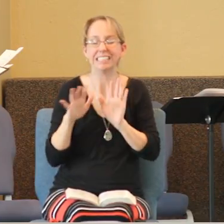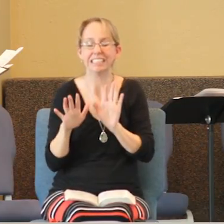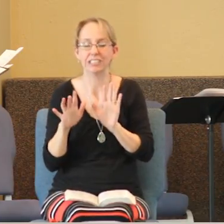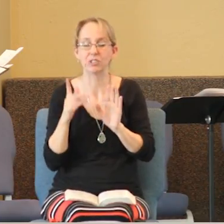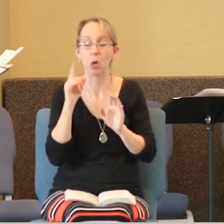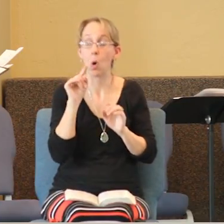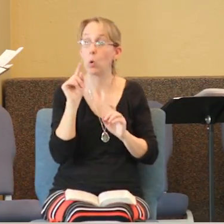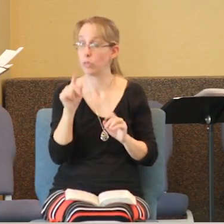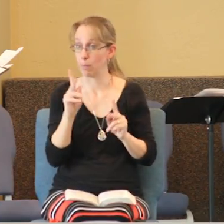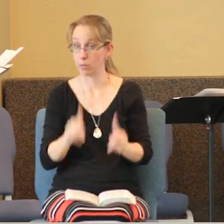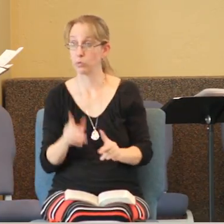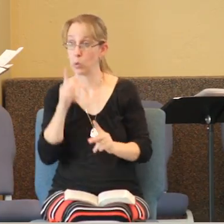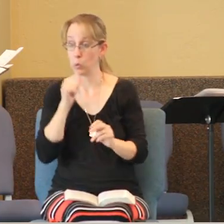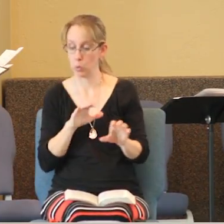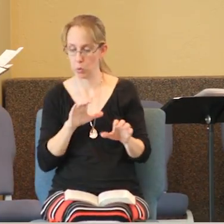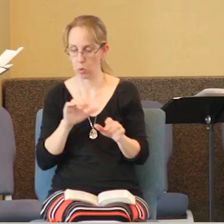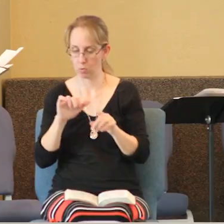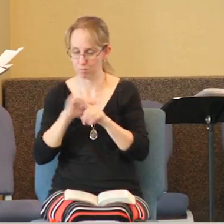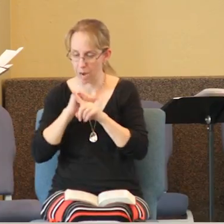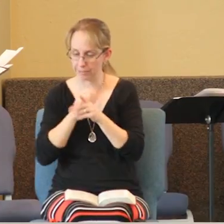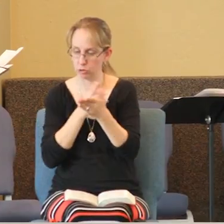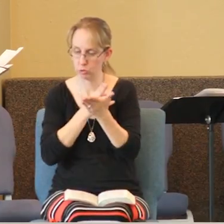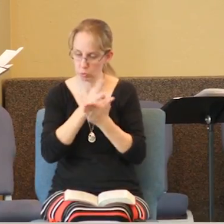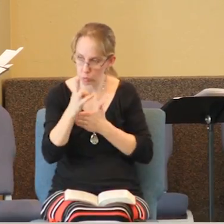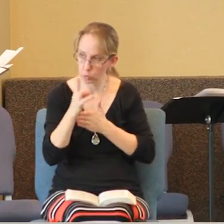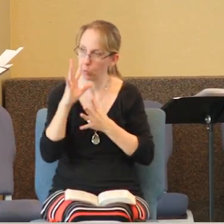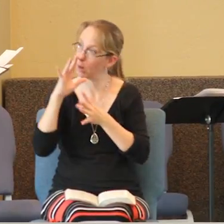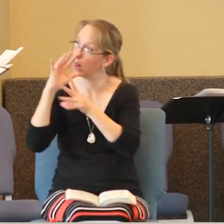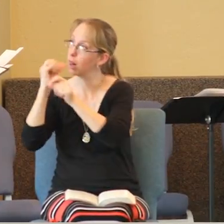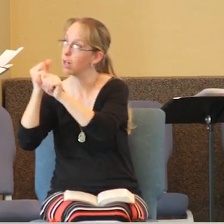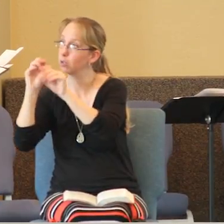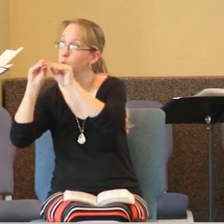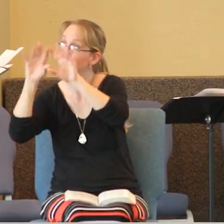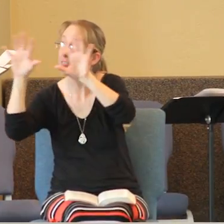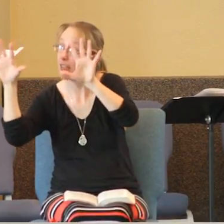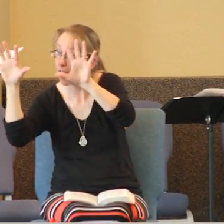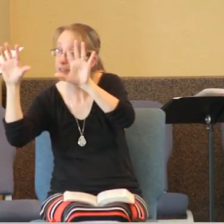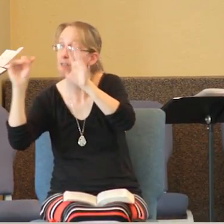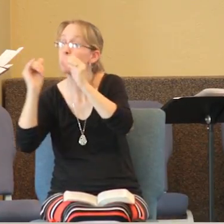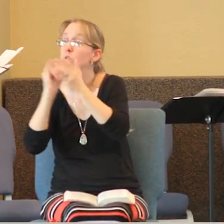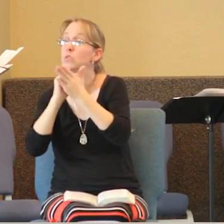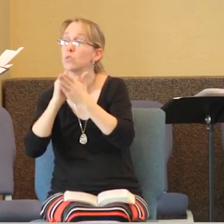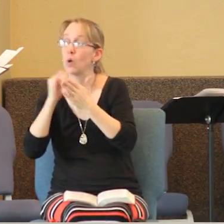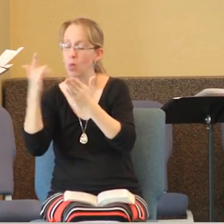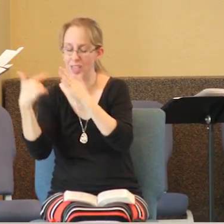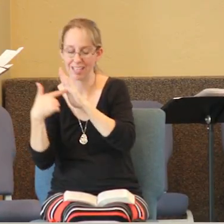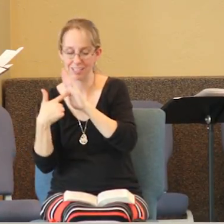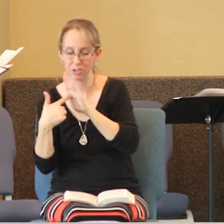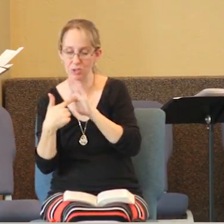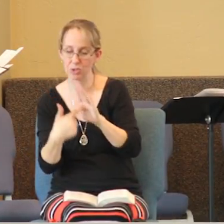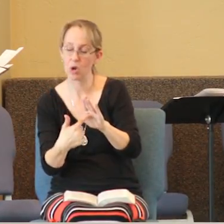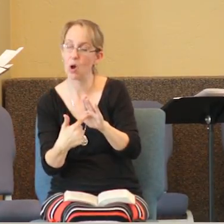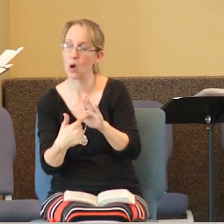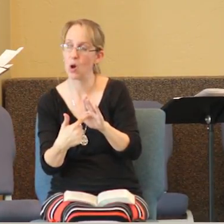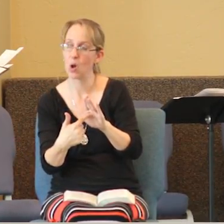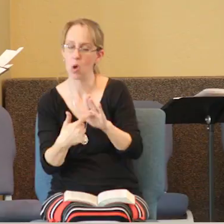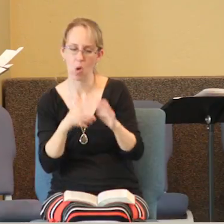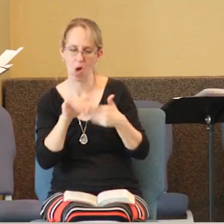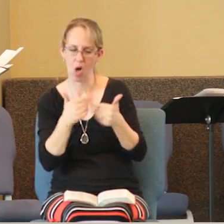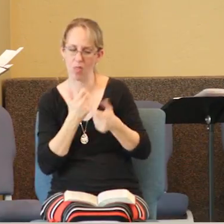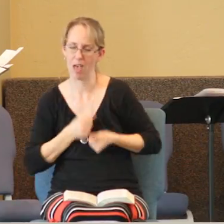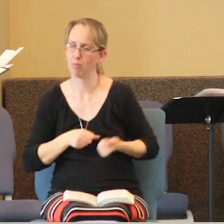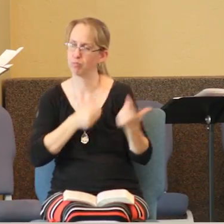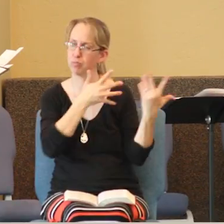comes to the light, so that his deeds may be manifested as having been wrought in God. So